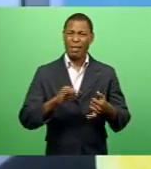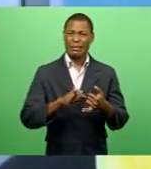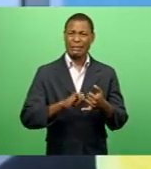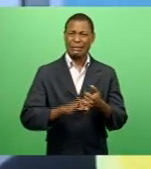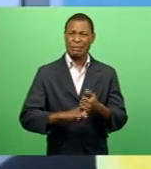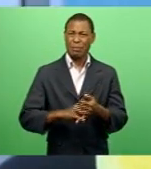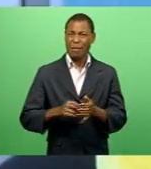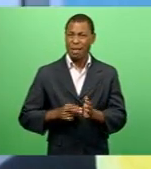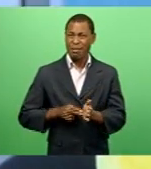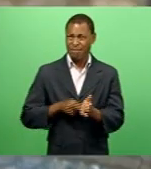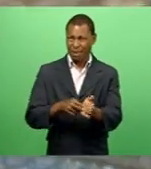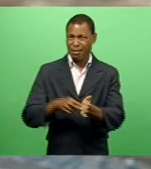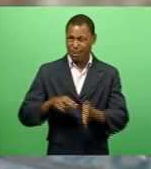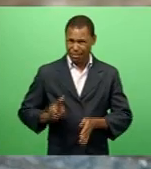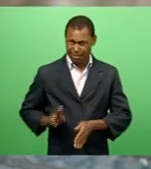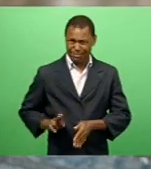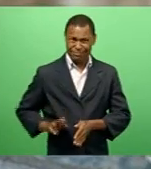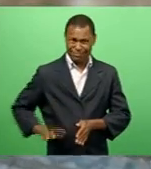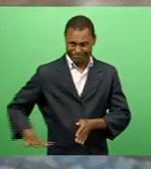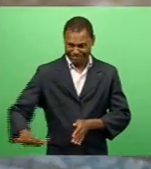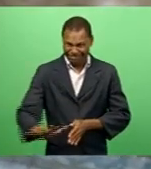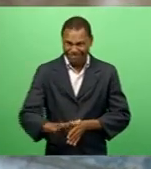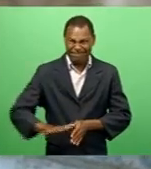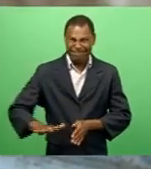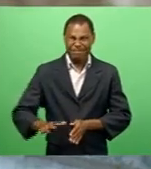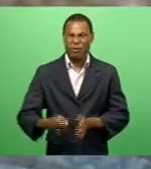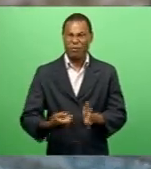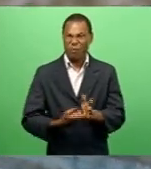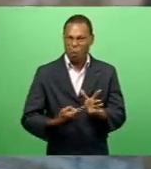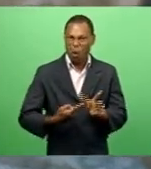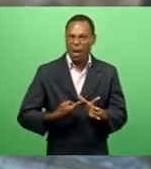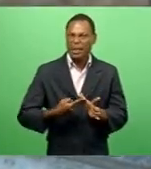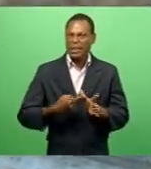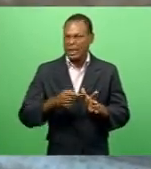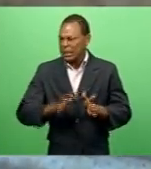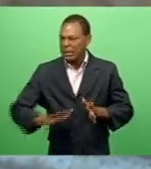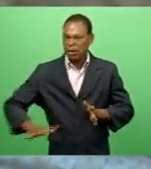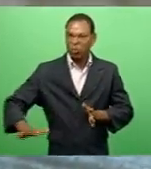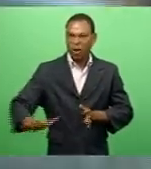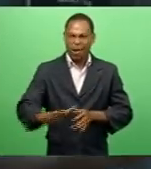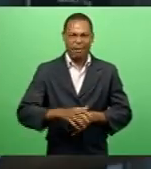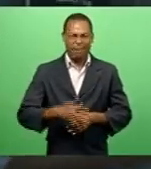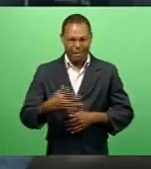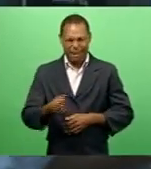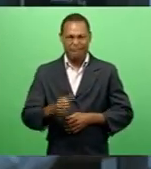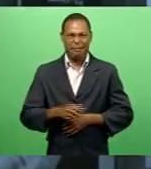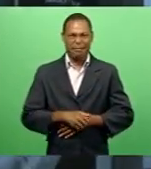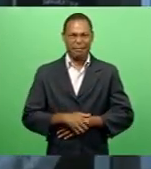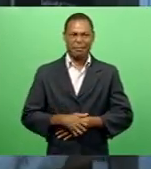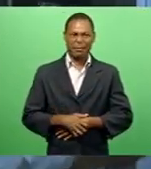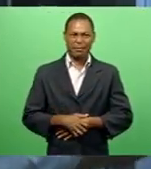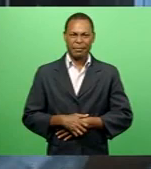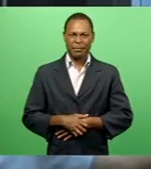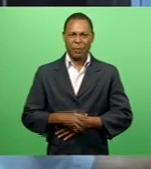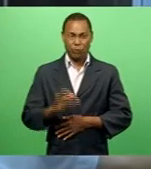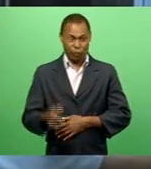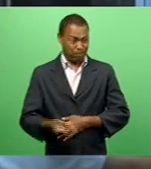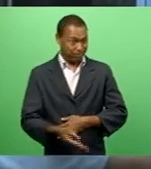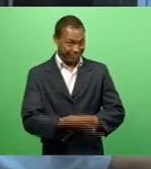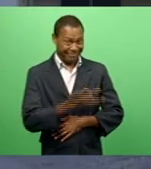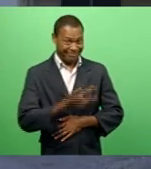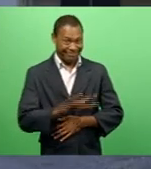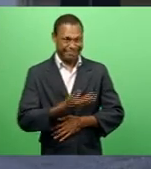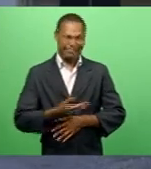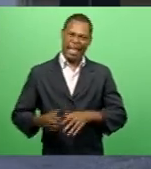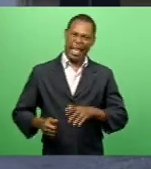Vunda, one for Rakiraki, and one for Nakawandra. These are the prospects, yeah? So we are currently assessing another